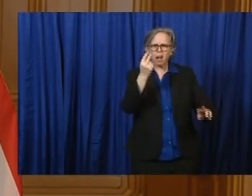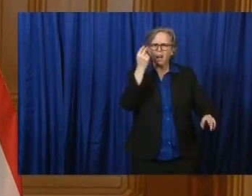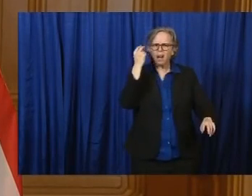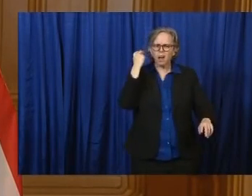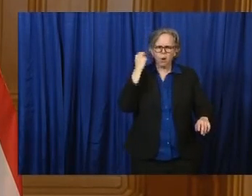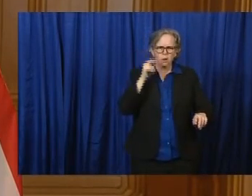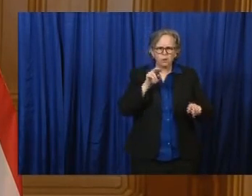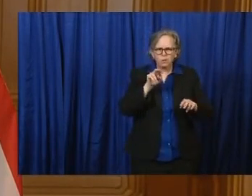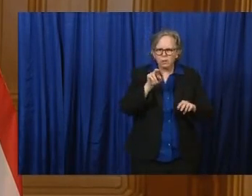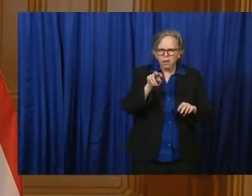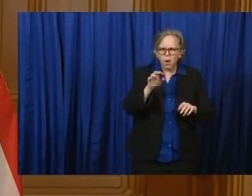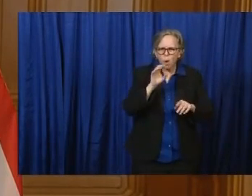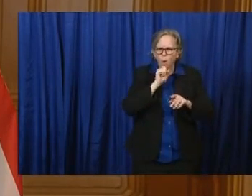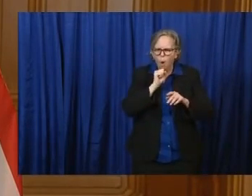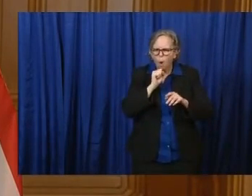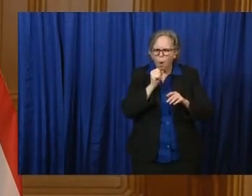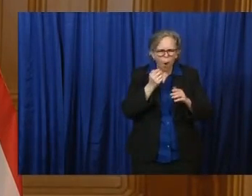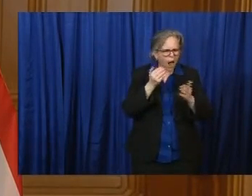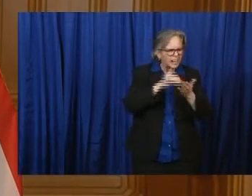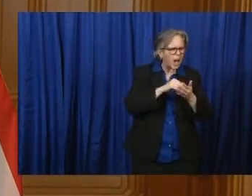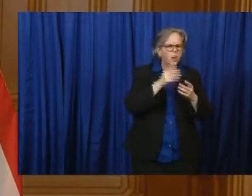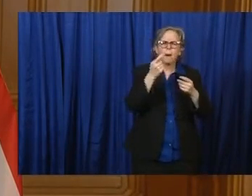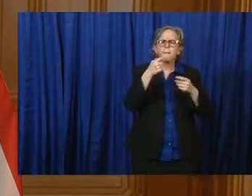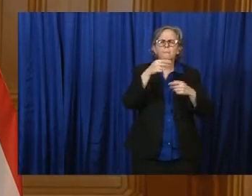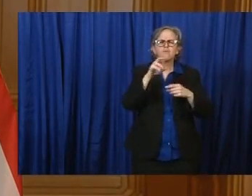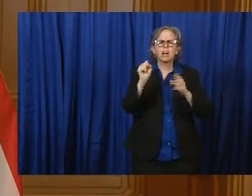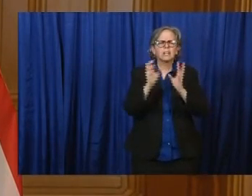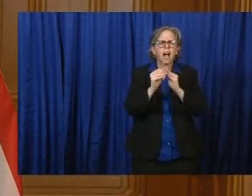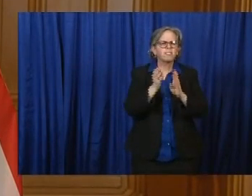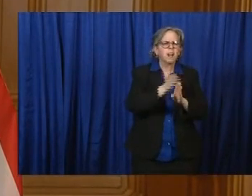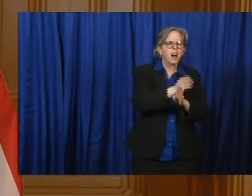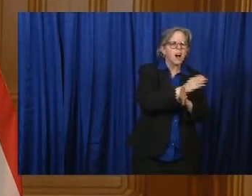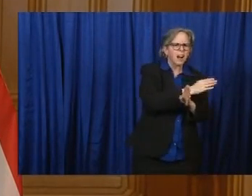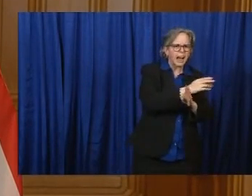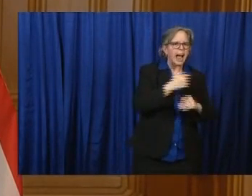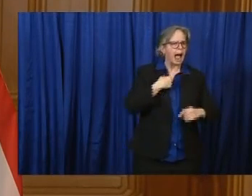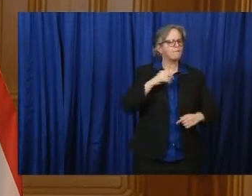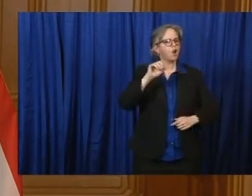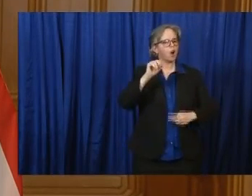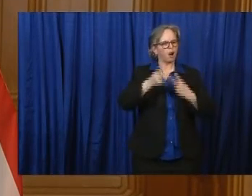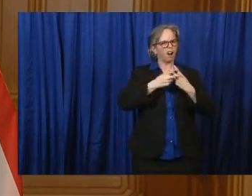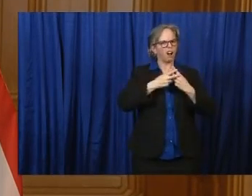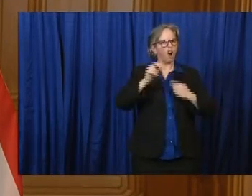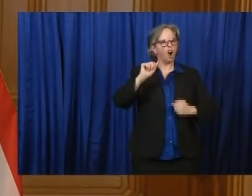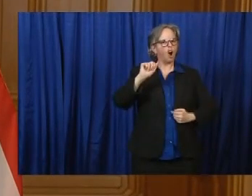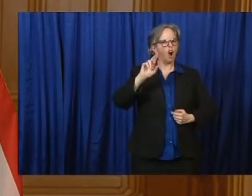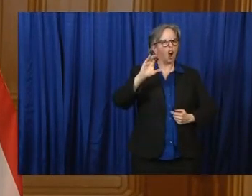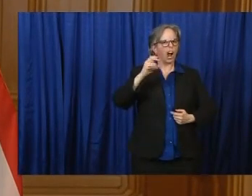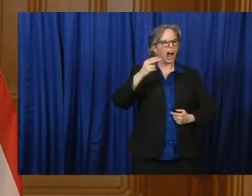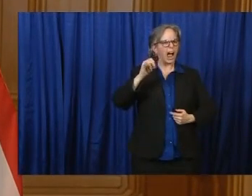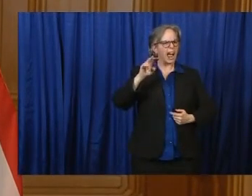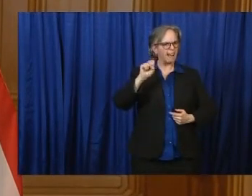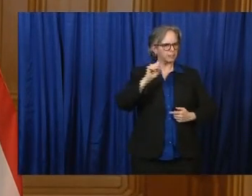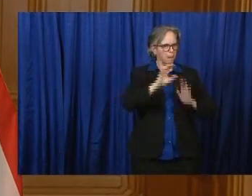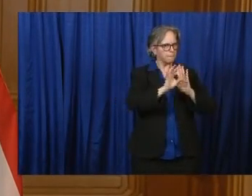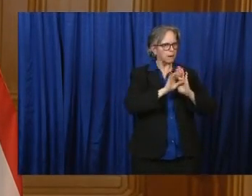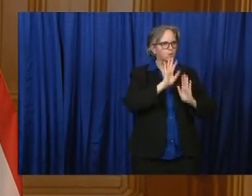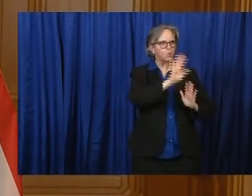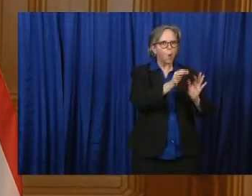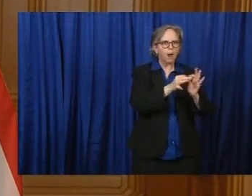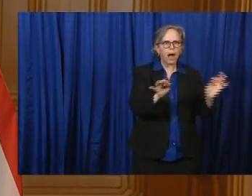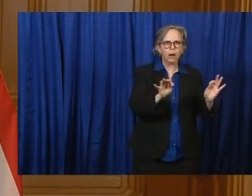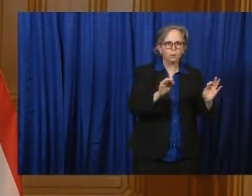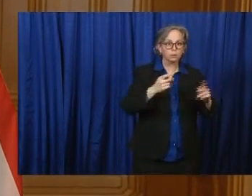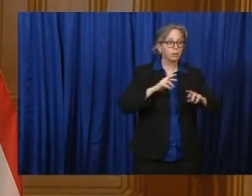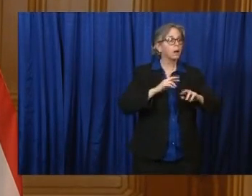go after they're uploaded, and you can pick your language, and you get closed captioning in that language. So that